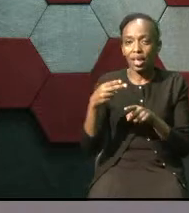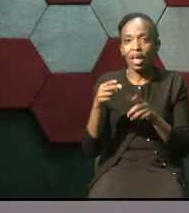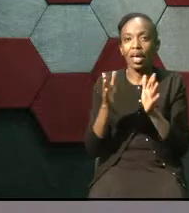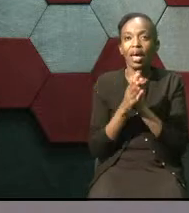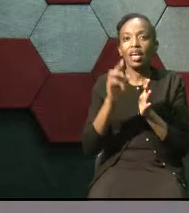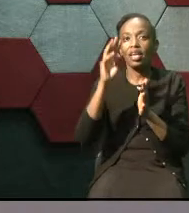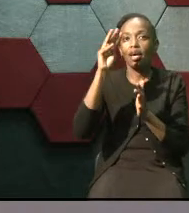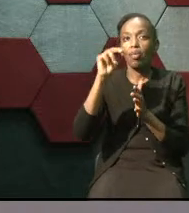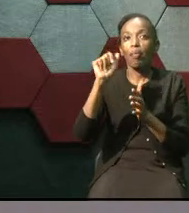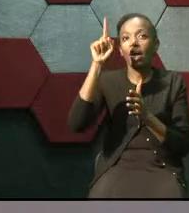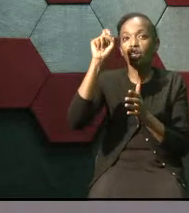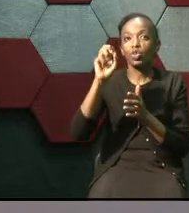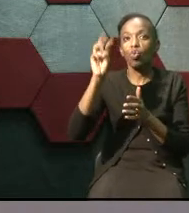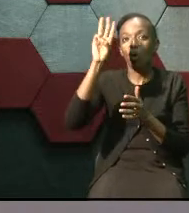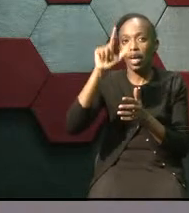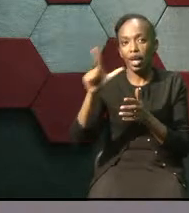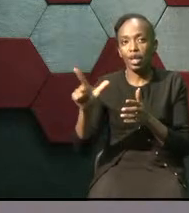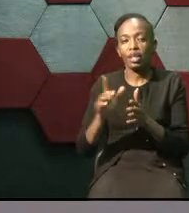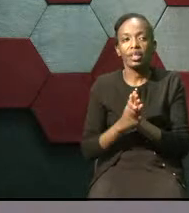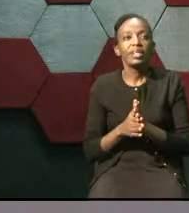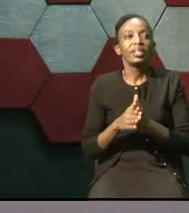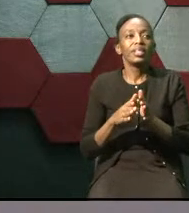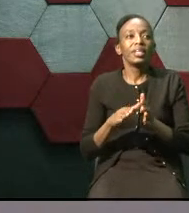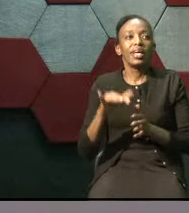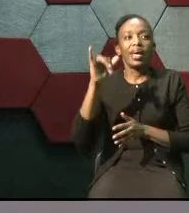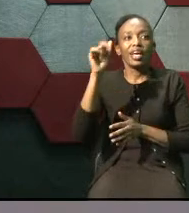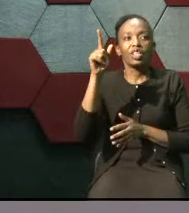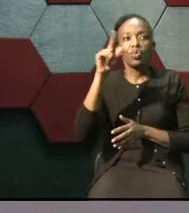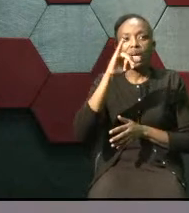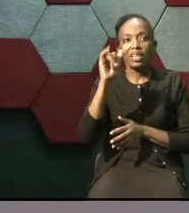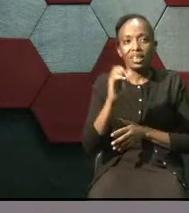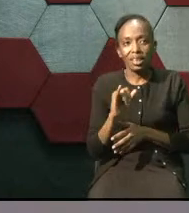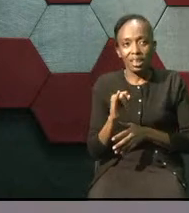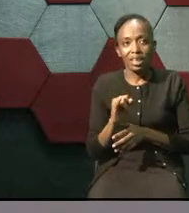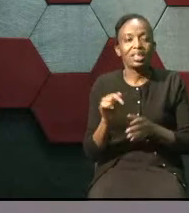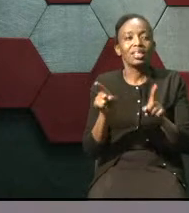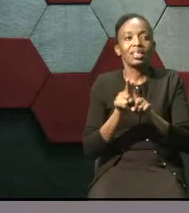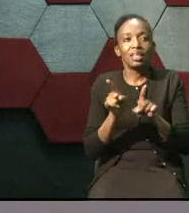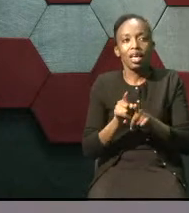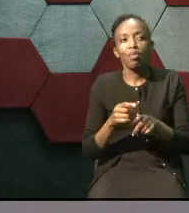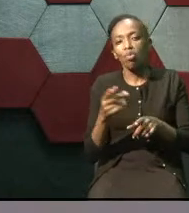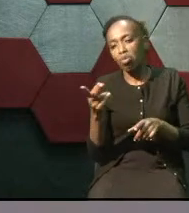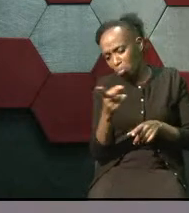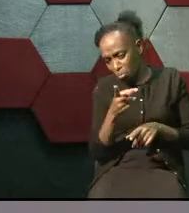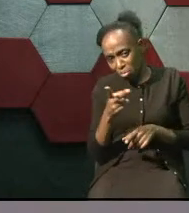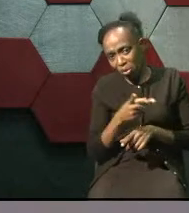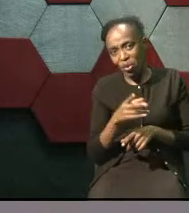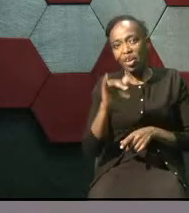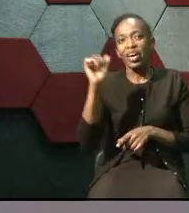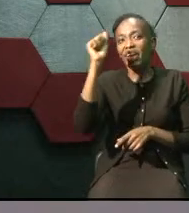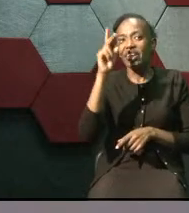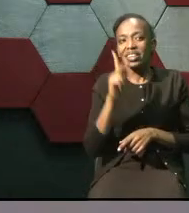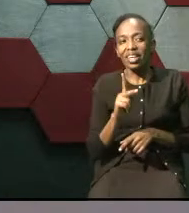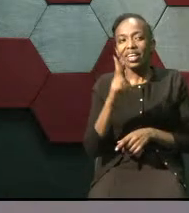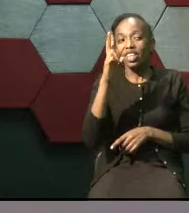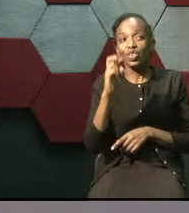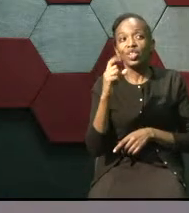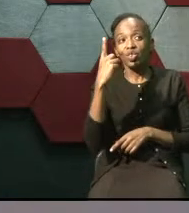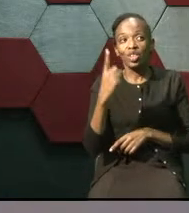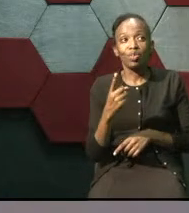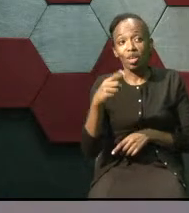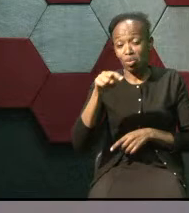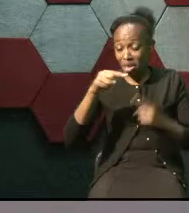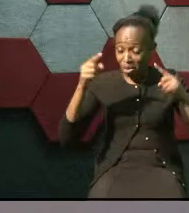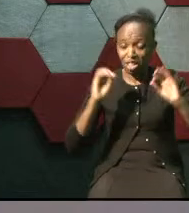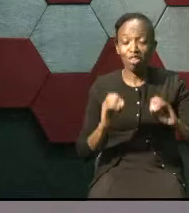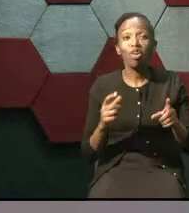Okoth 2020, XYZ, Vanessa Nziani and Karaganya Momlole, YSK 2021. We're not winning,